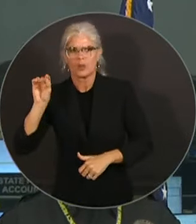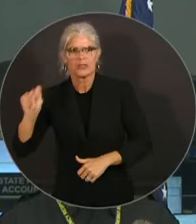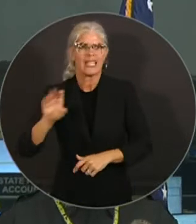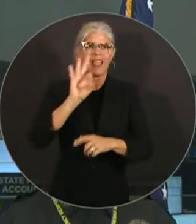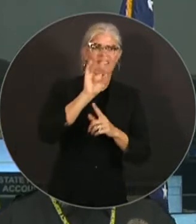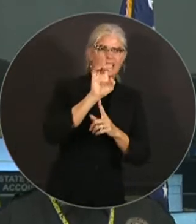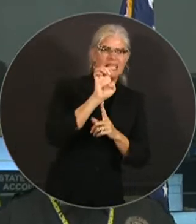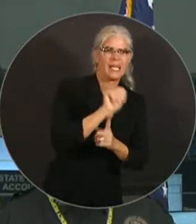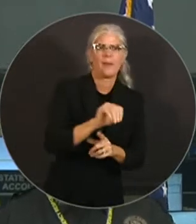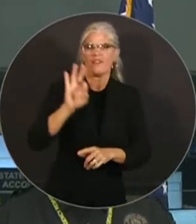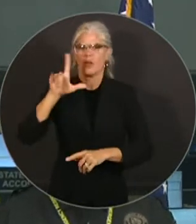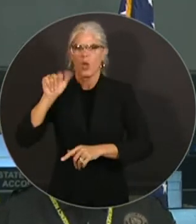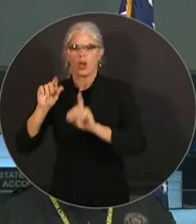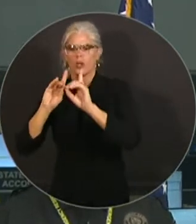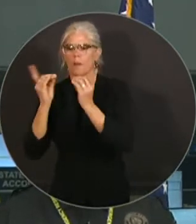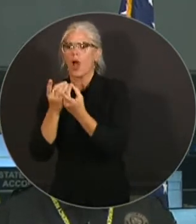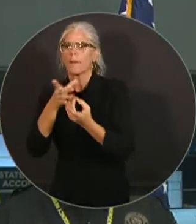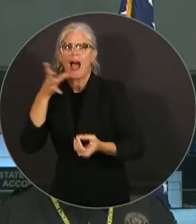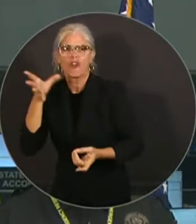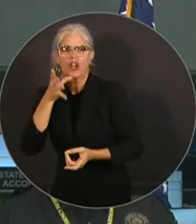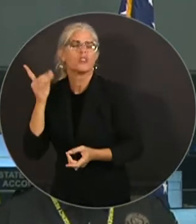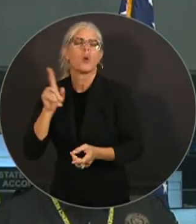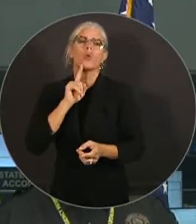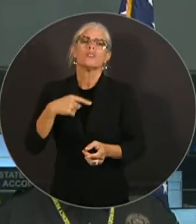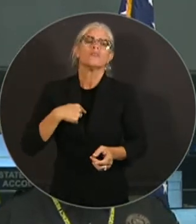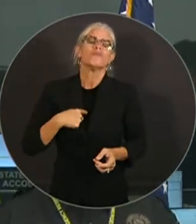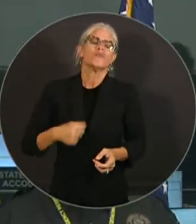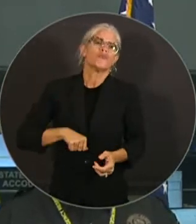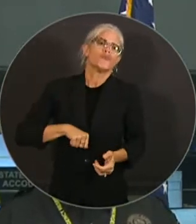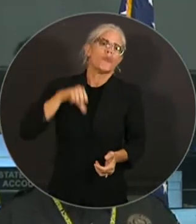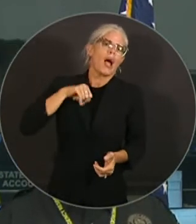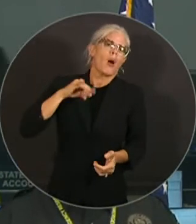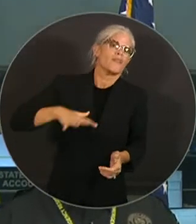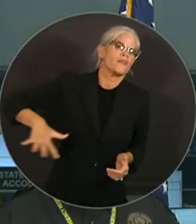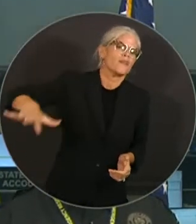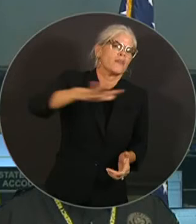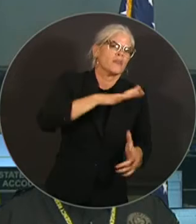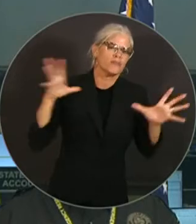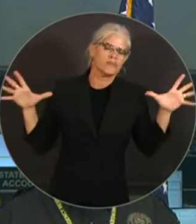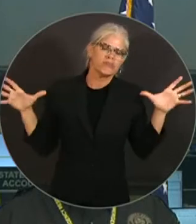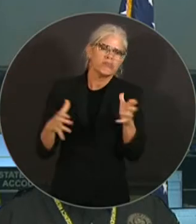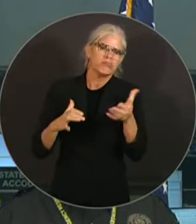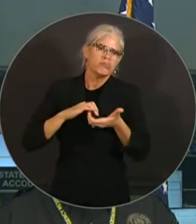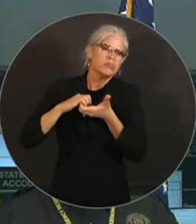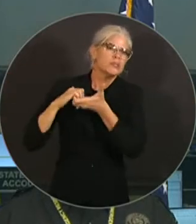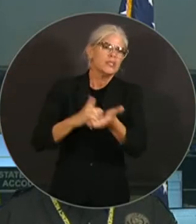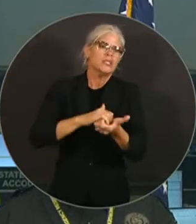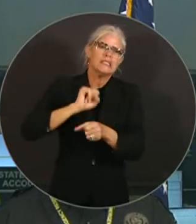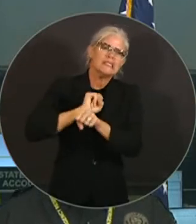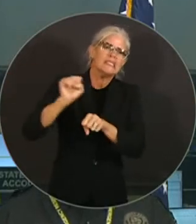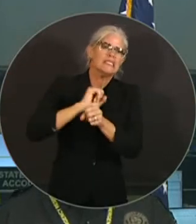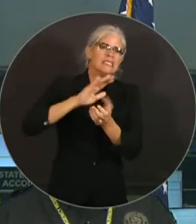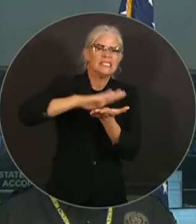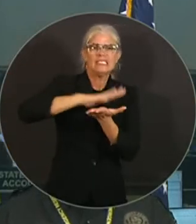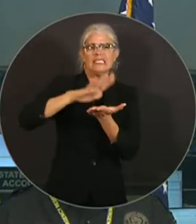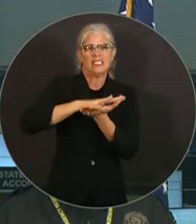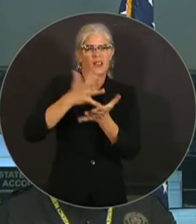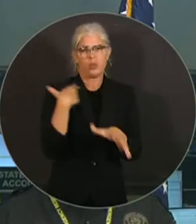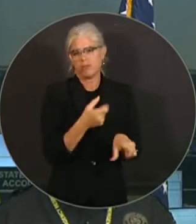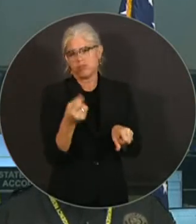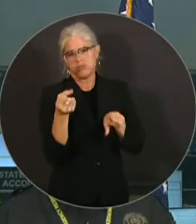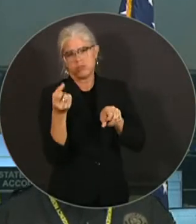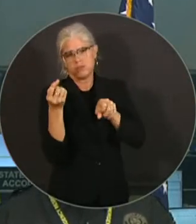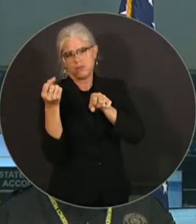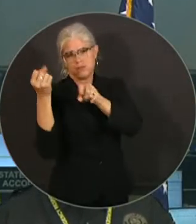Florida Department of Agriculture. We're really proud of the progress we've made thus far. You heard the Governor. We've already removed over 12,000